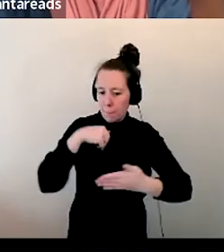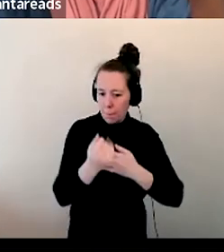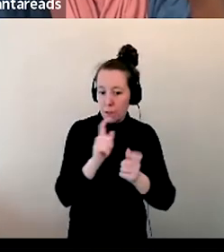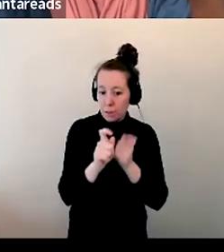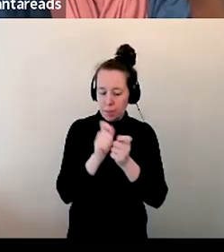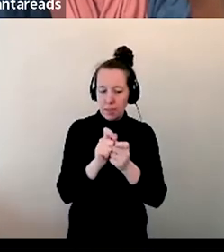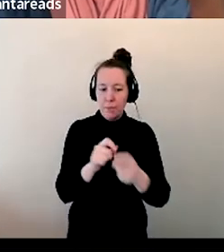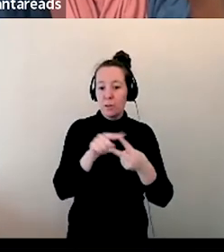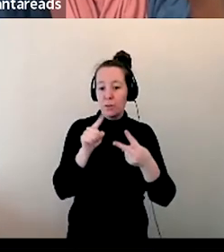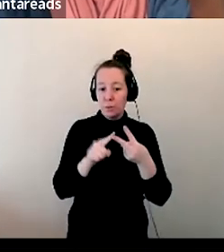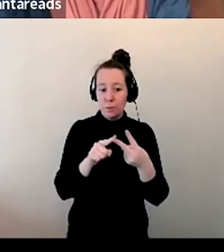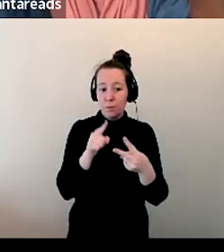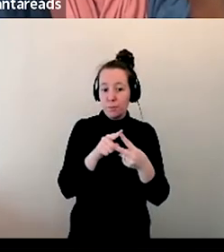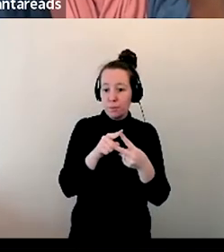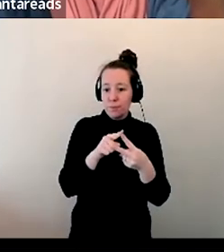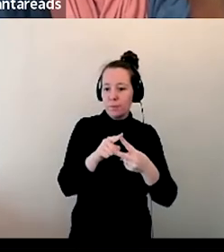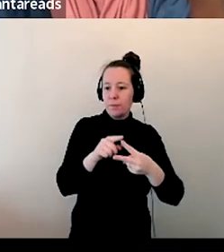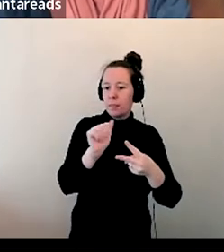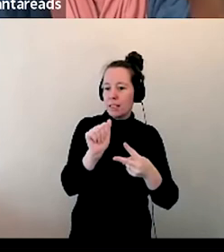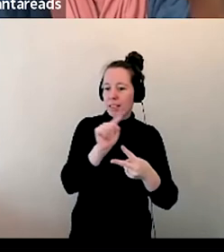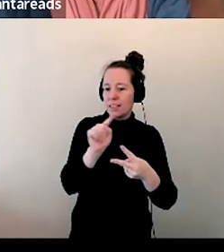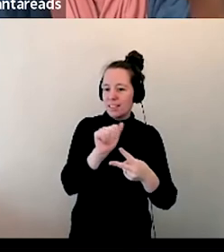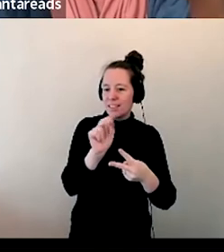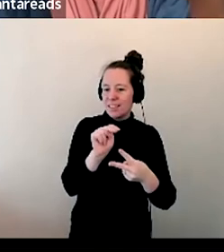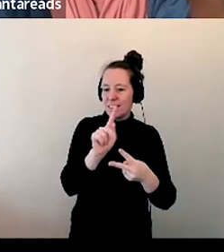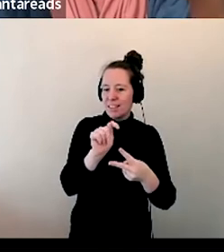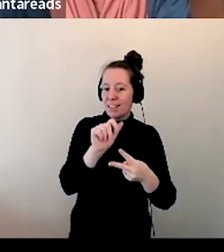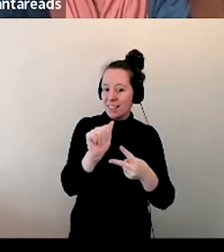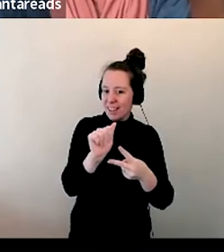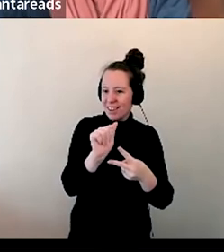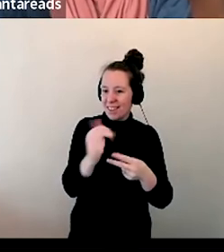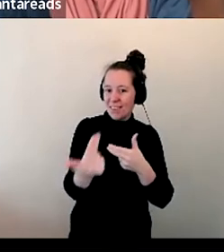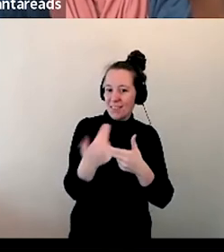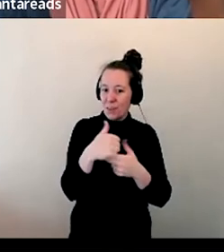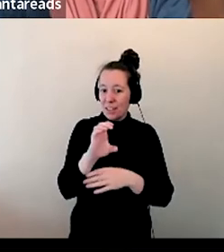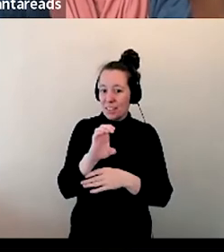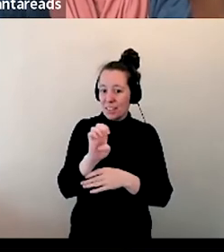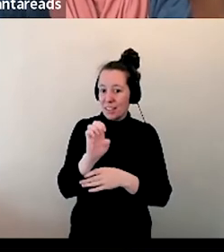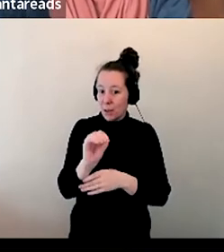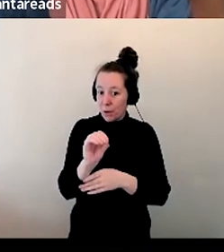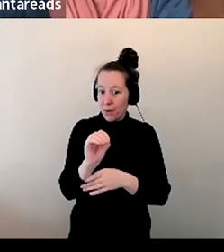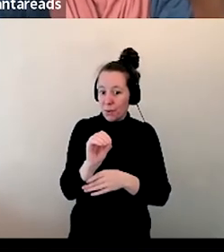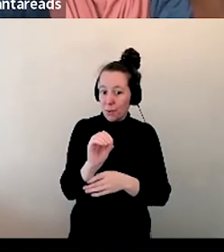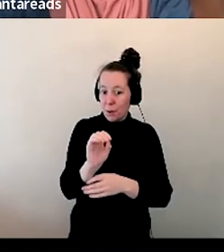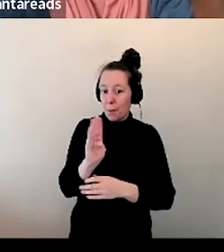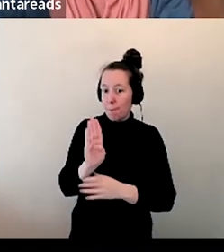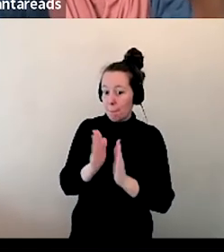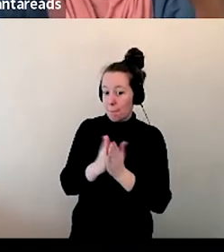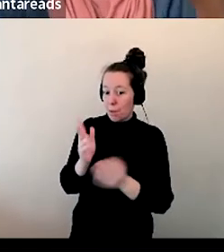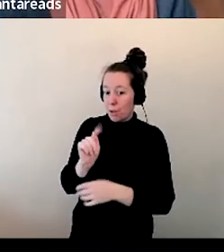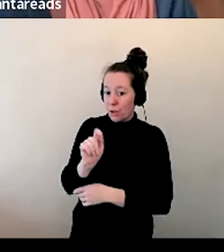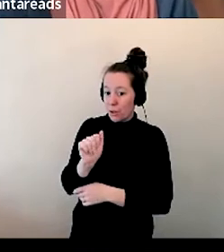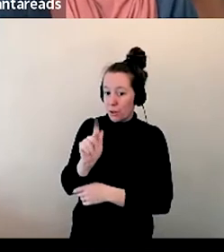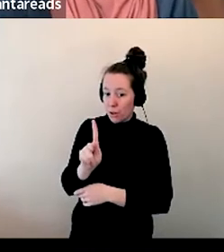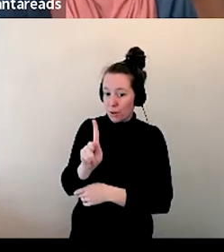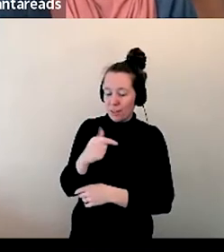is part of one of them. She is our CEO, she's the founder of book talk, and I am a VP of